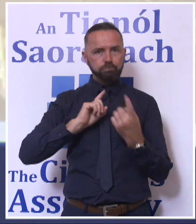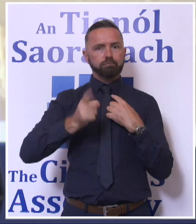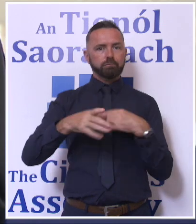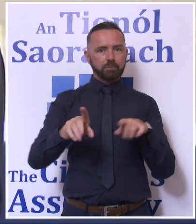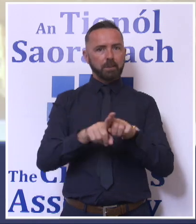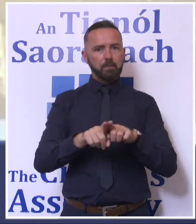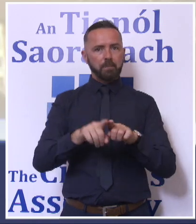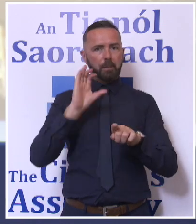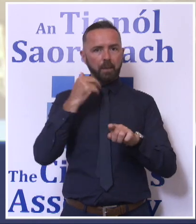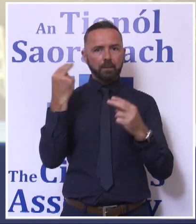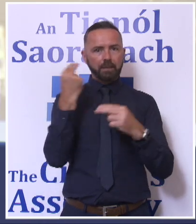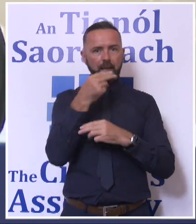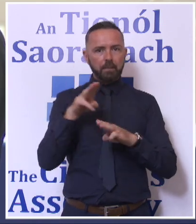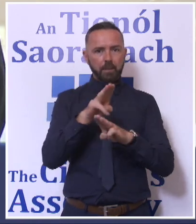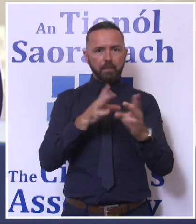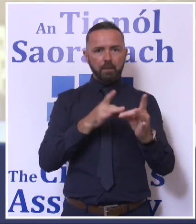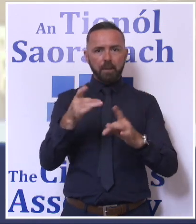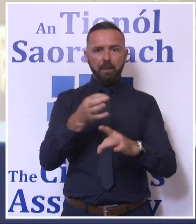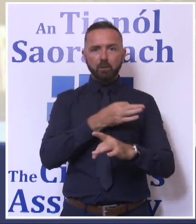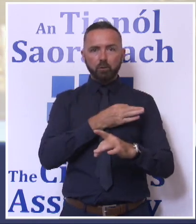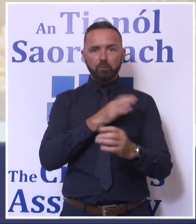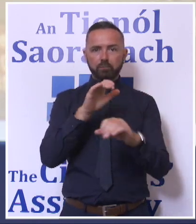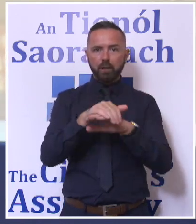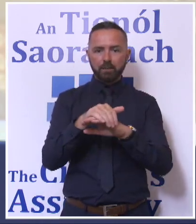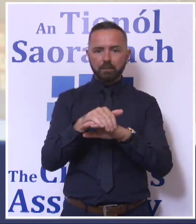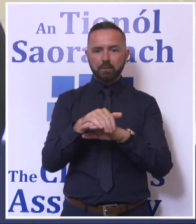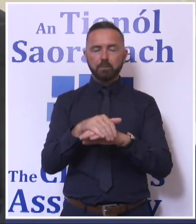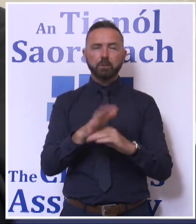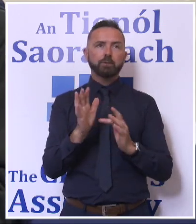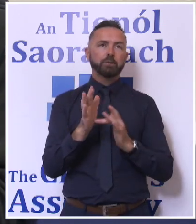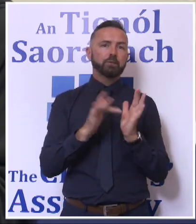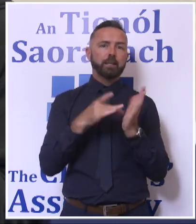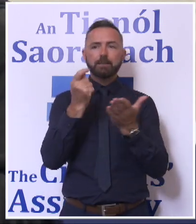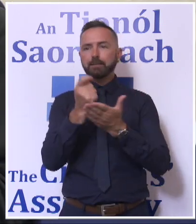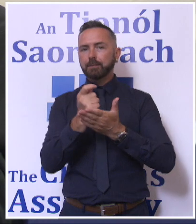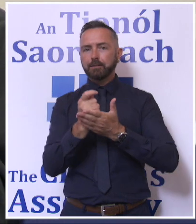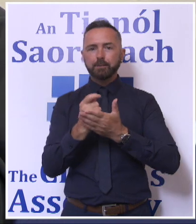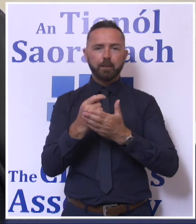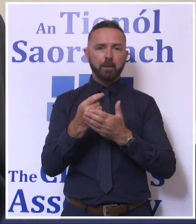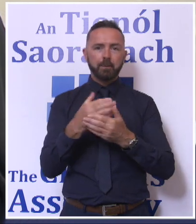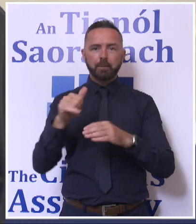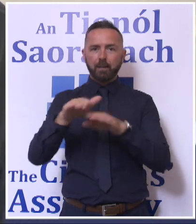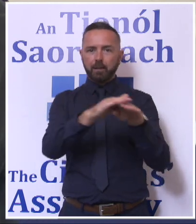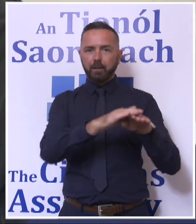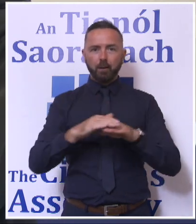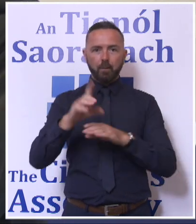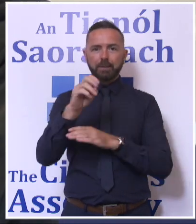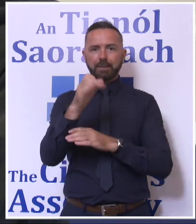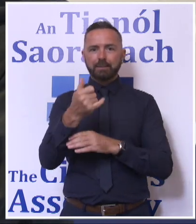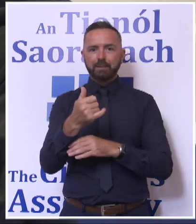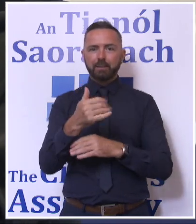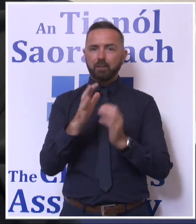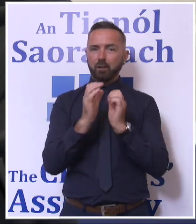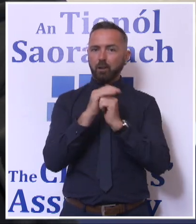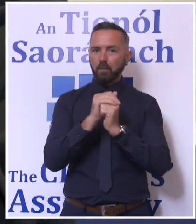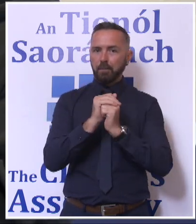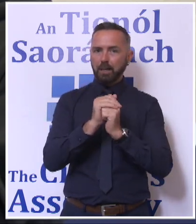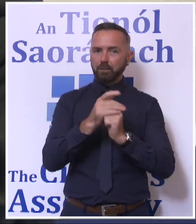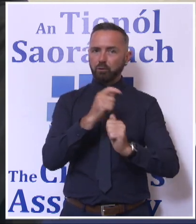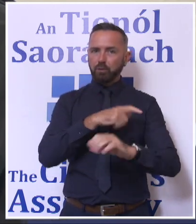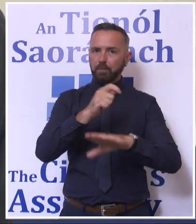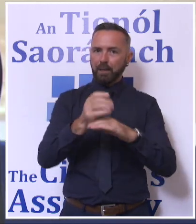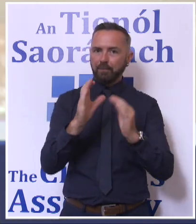voice amongst all Assembly members. So each member will have the opportunity to voice their opinions and to allow other